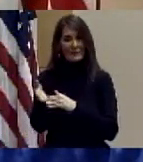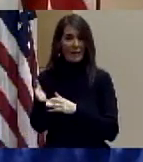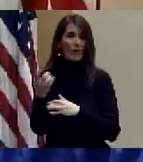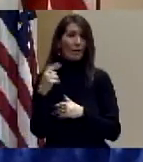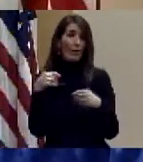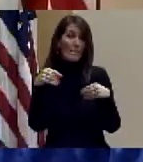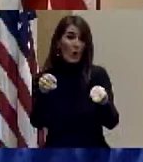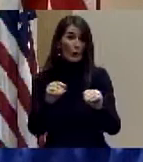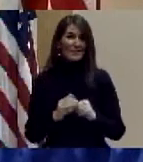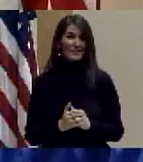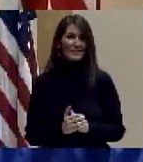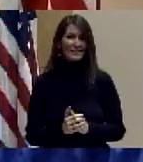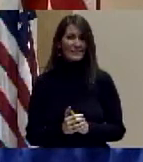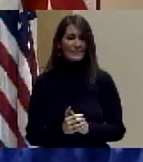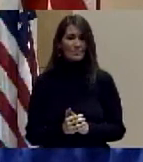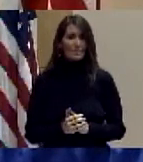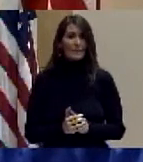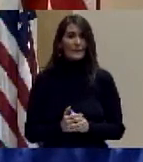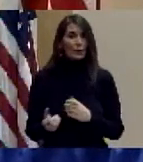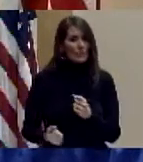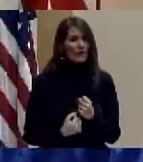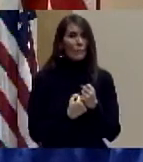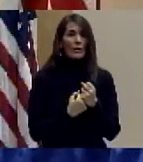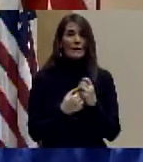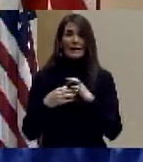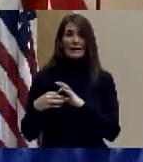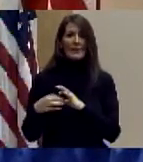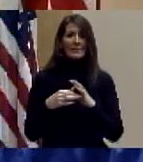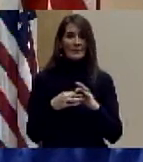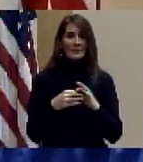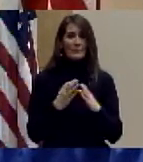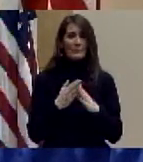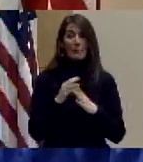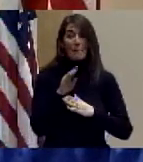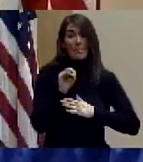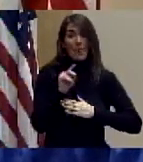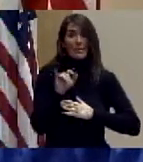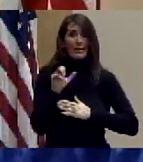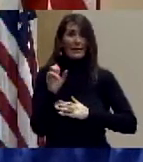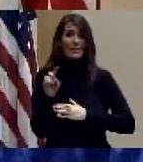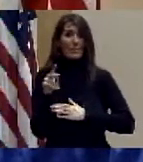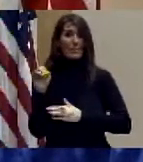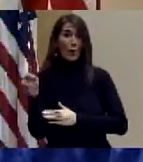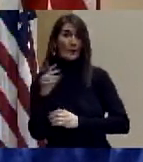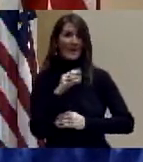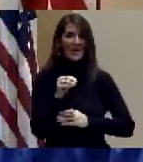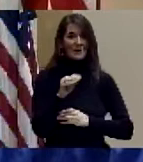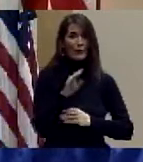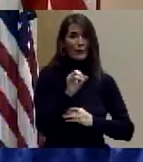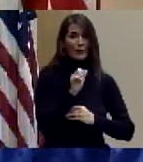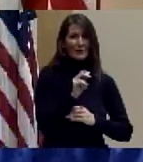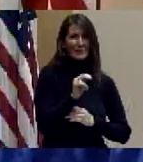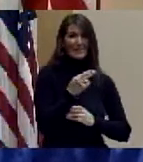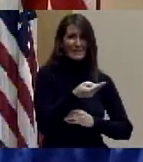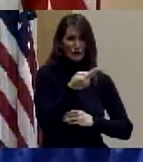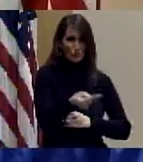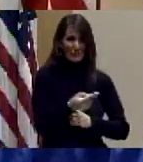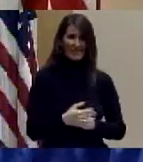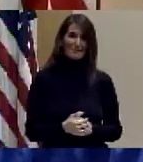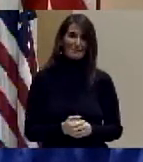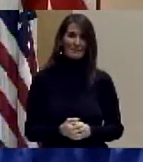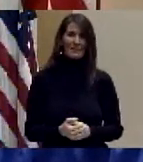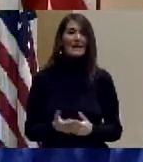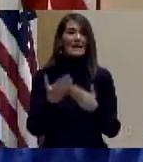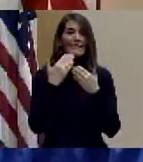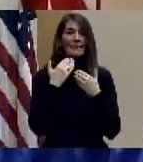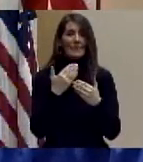market, reinforcing the connection between Buckland Park and Brighton's agrarian history.